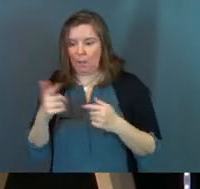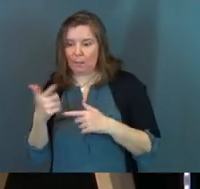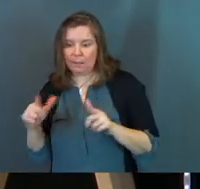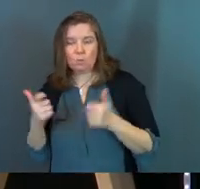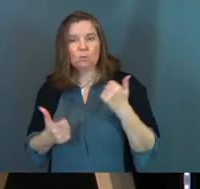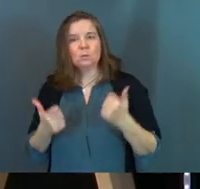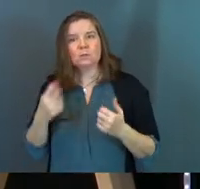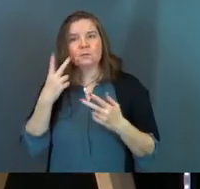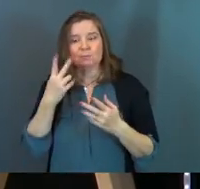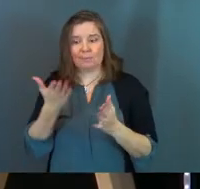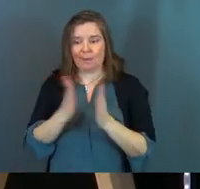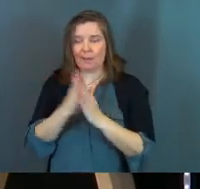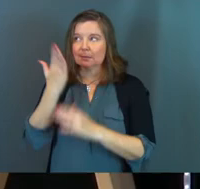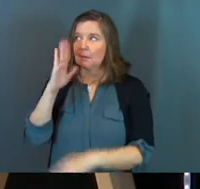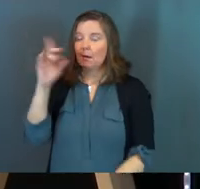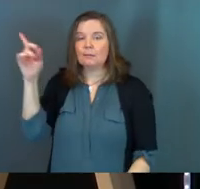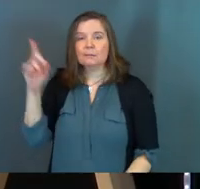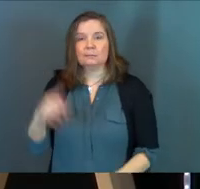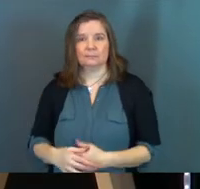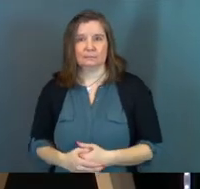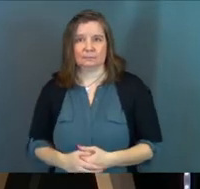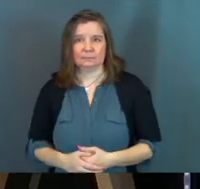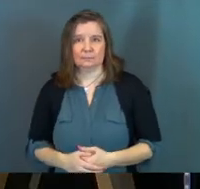should my views be? Ask God.